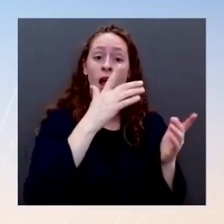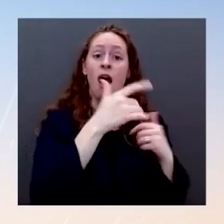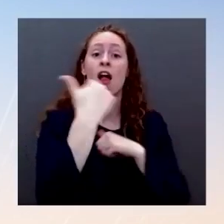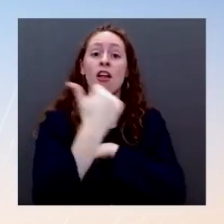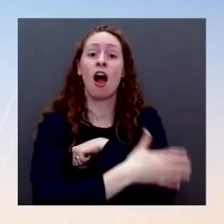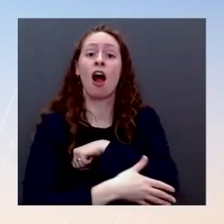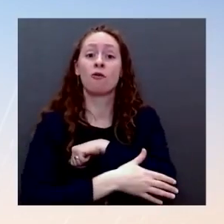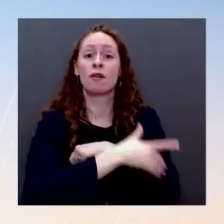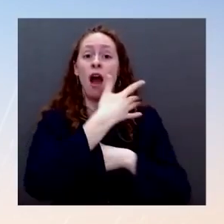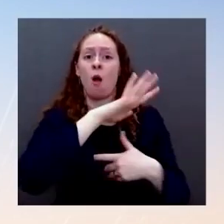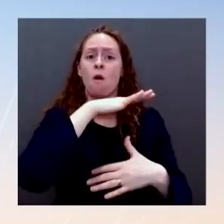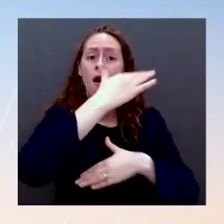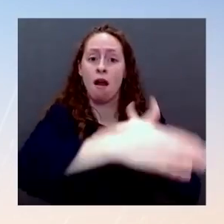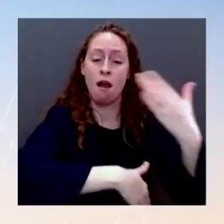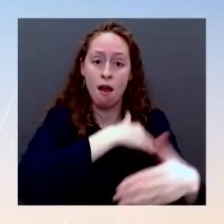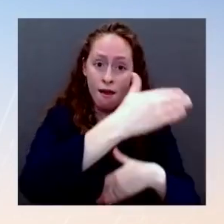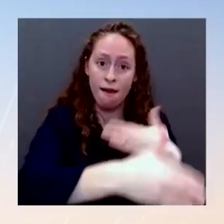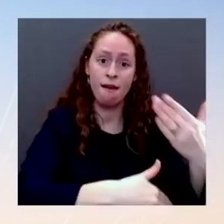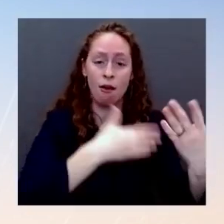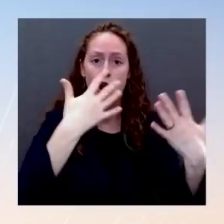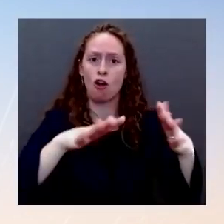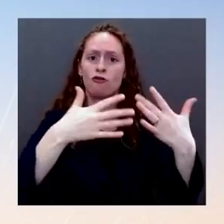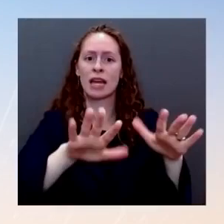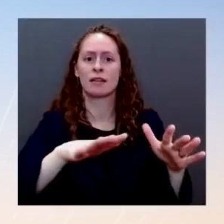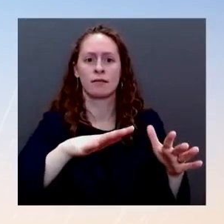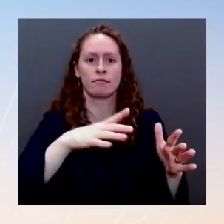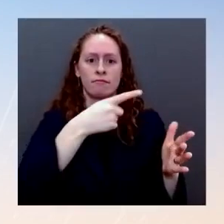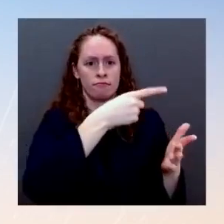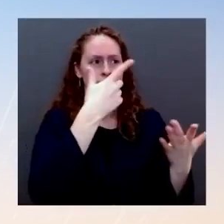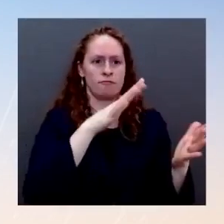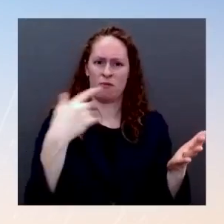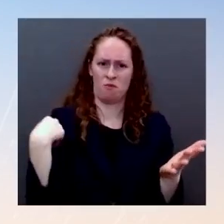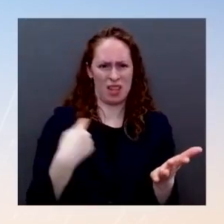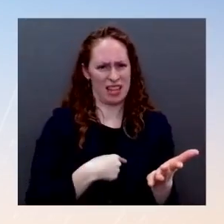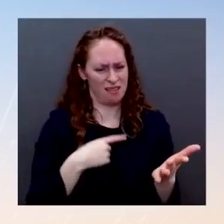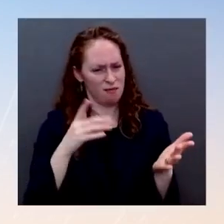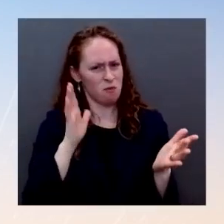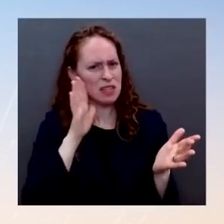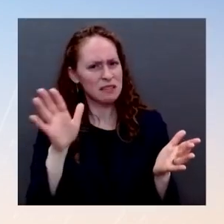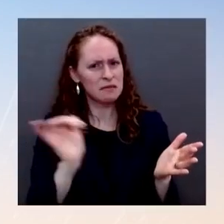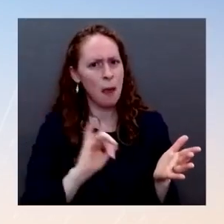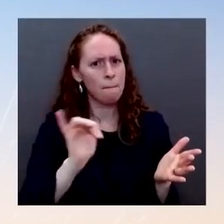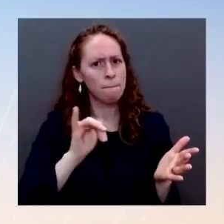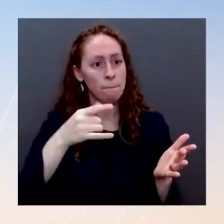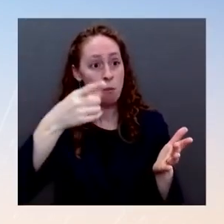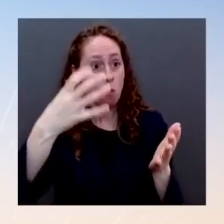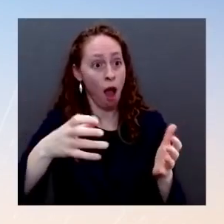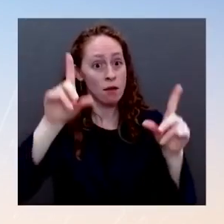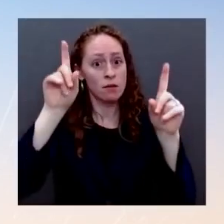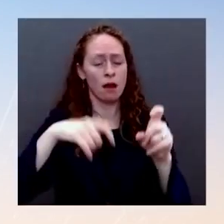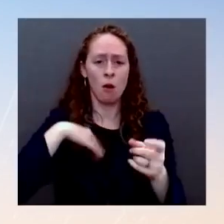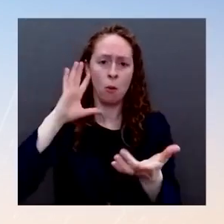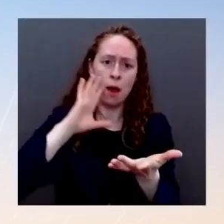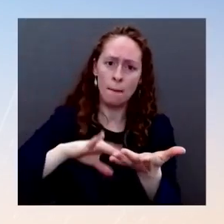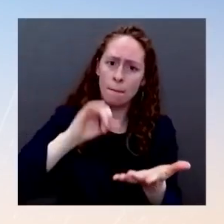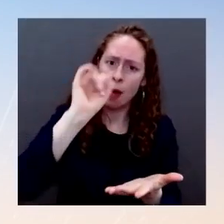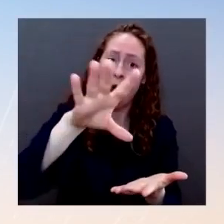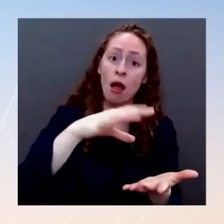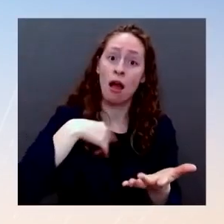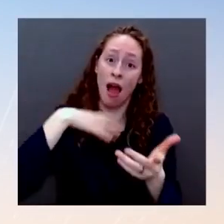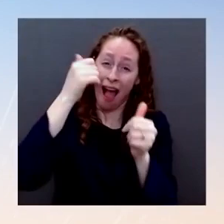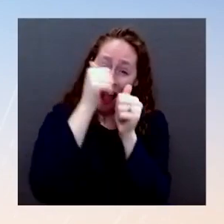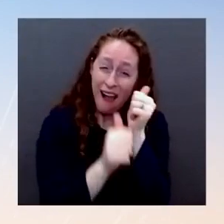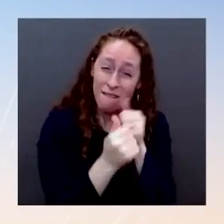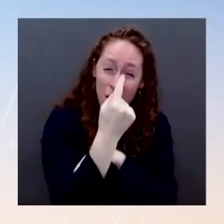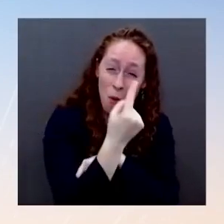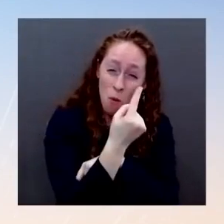every person living in their country. This is about making them free and accessible to the people who want them. And we want to do that, and there are some countries who have done that, some who have had to